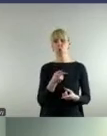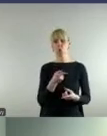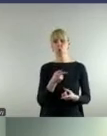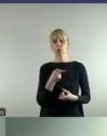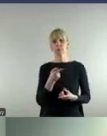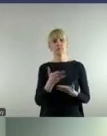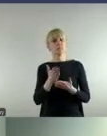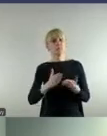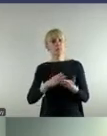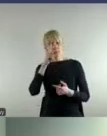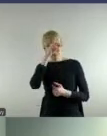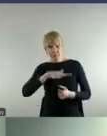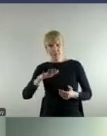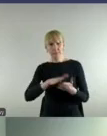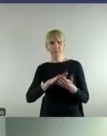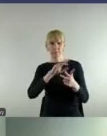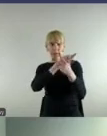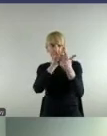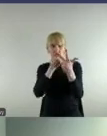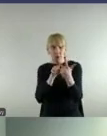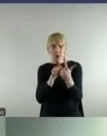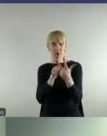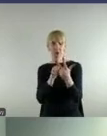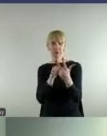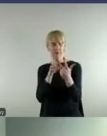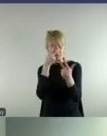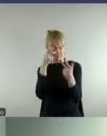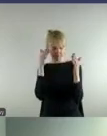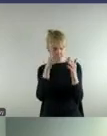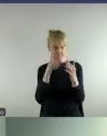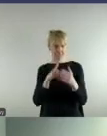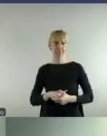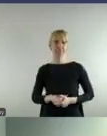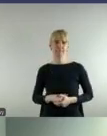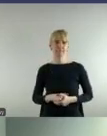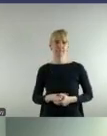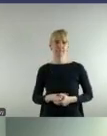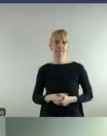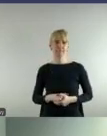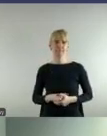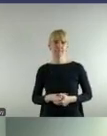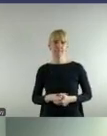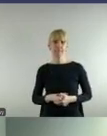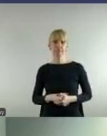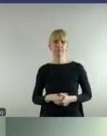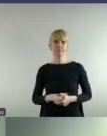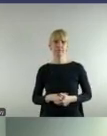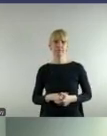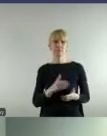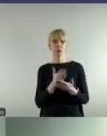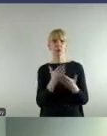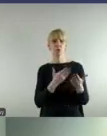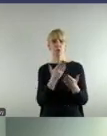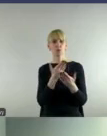note. So this is kind of the framework on understanding social capital, and it's social capital, which